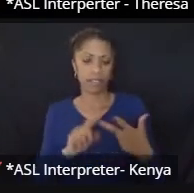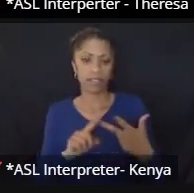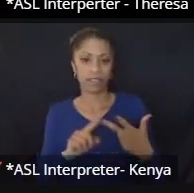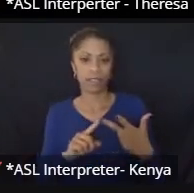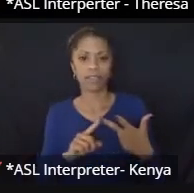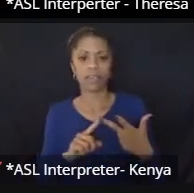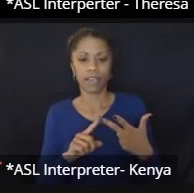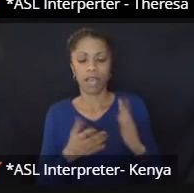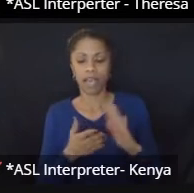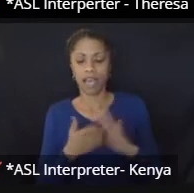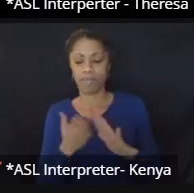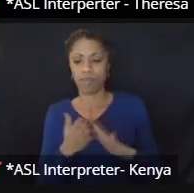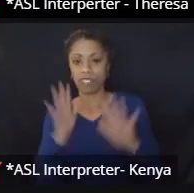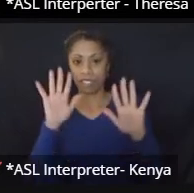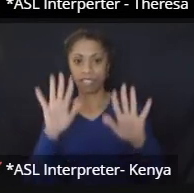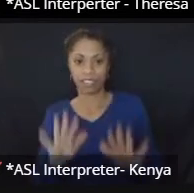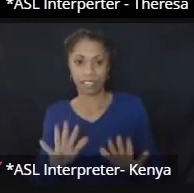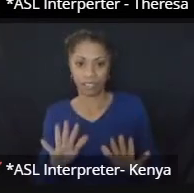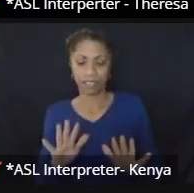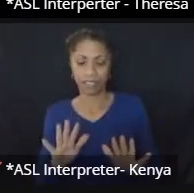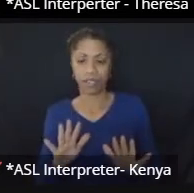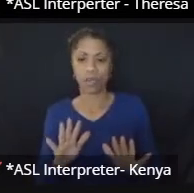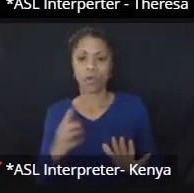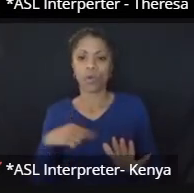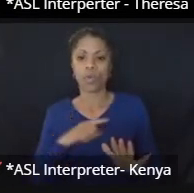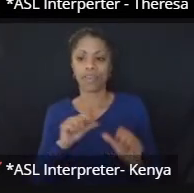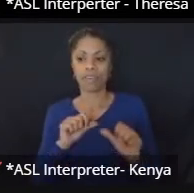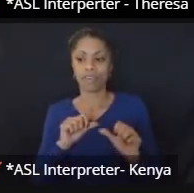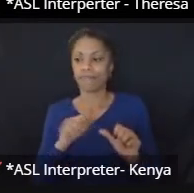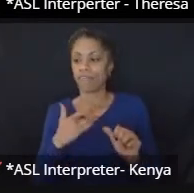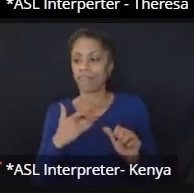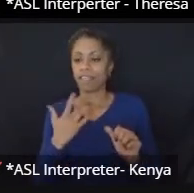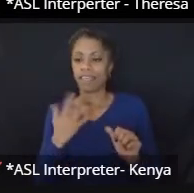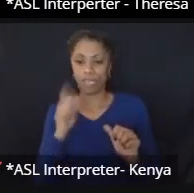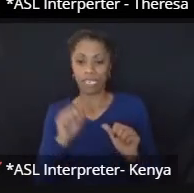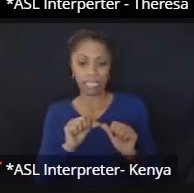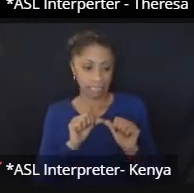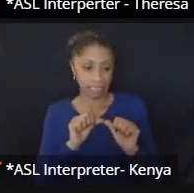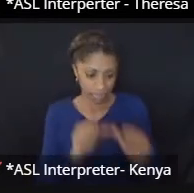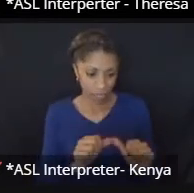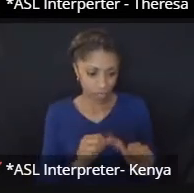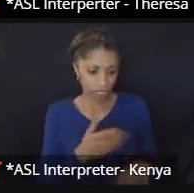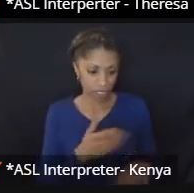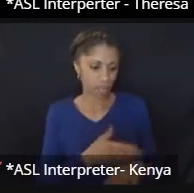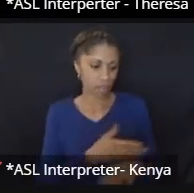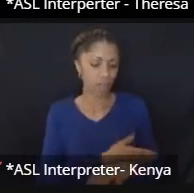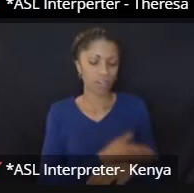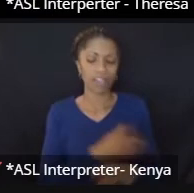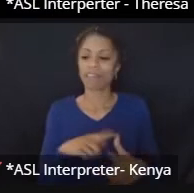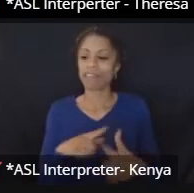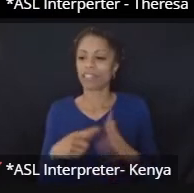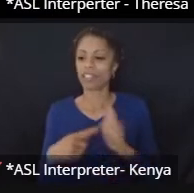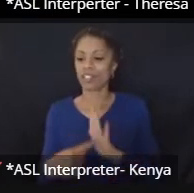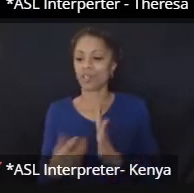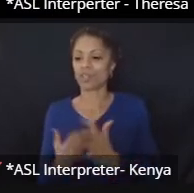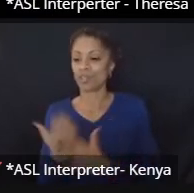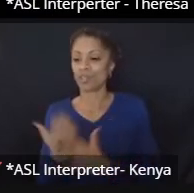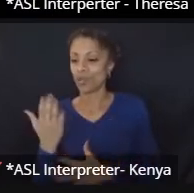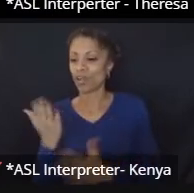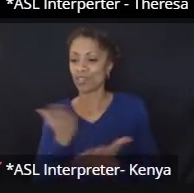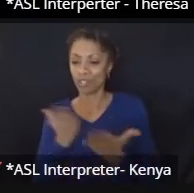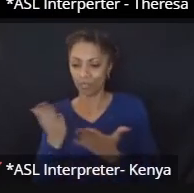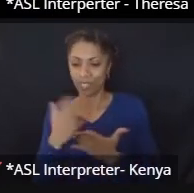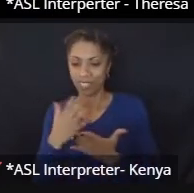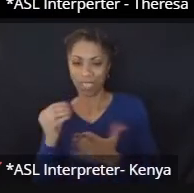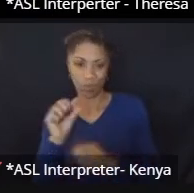now, because we believe that when we continuously improve, then our services and our work, all the other stuff improves with it when